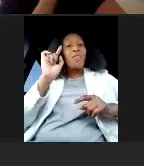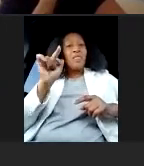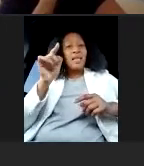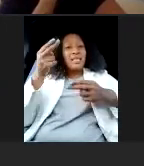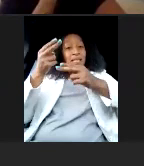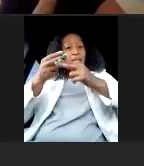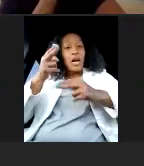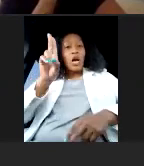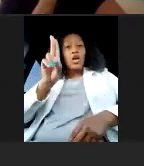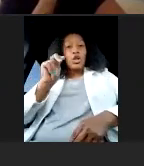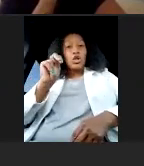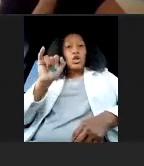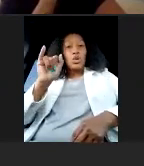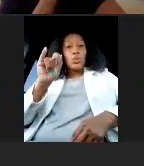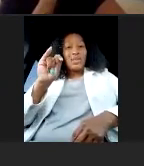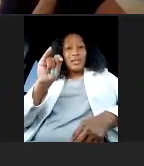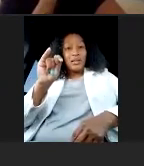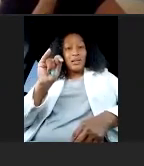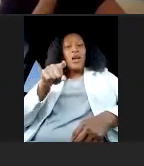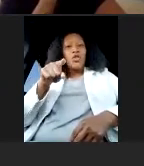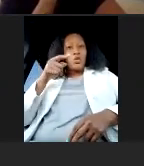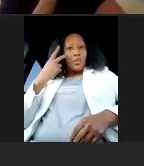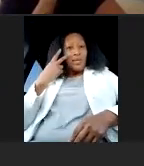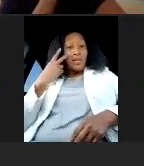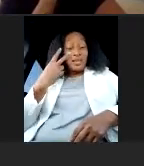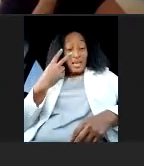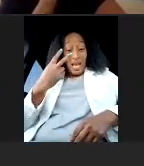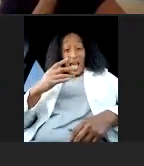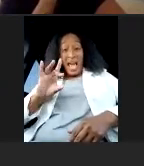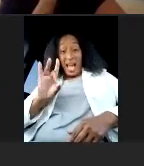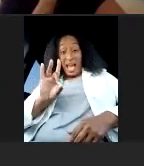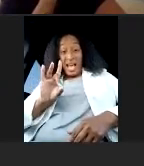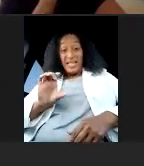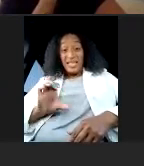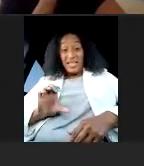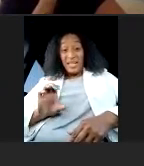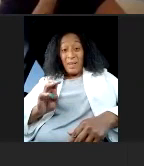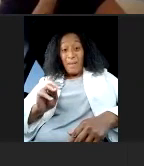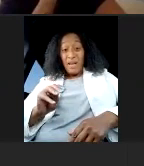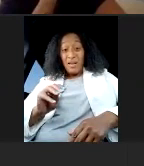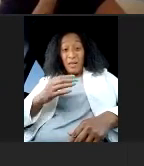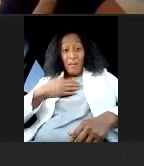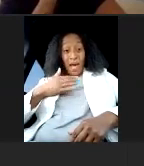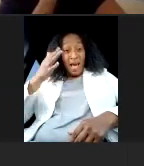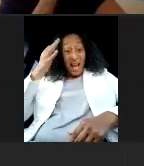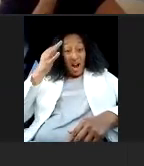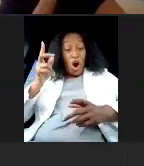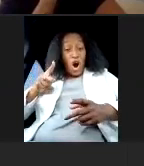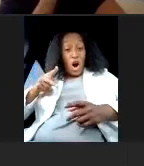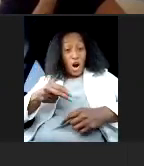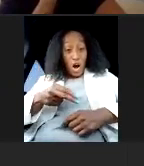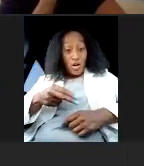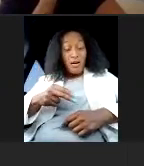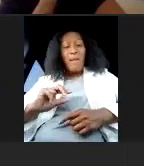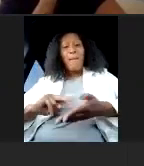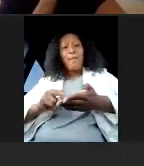8 centimeters of my hair, they'll be cutting an equivalent of 3.15 inches. Okay. So that's just